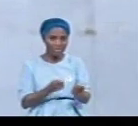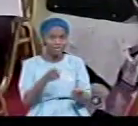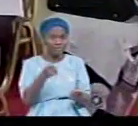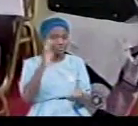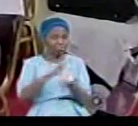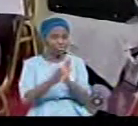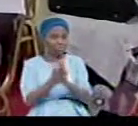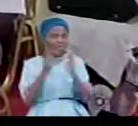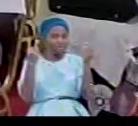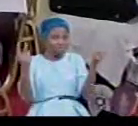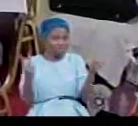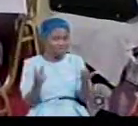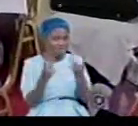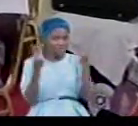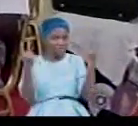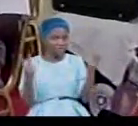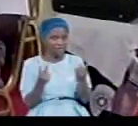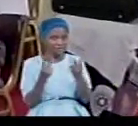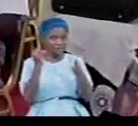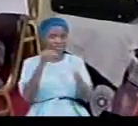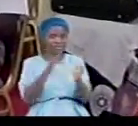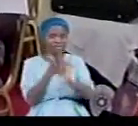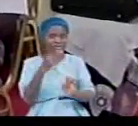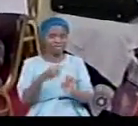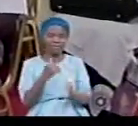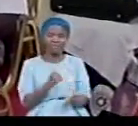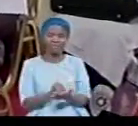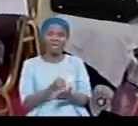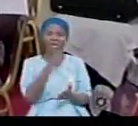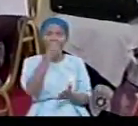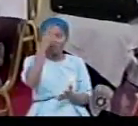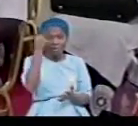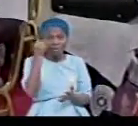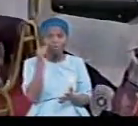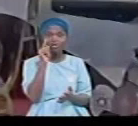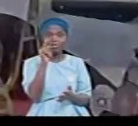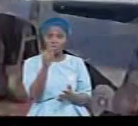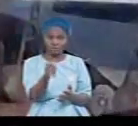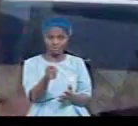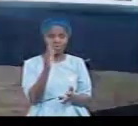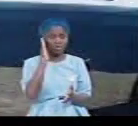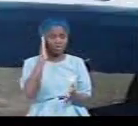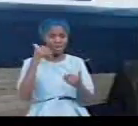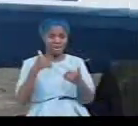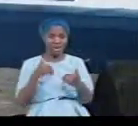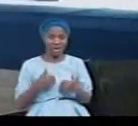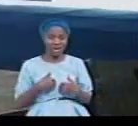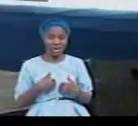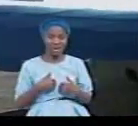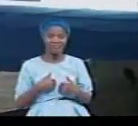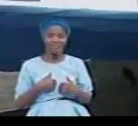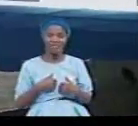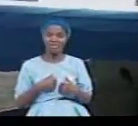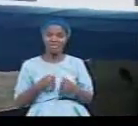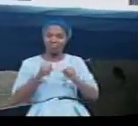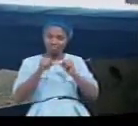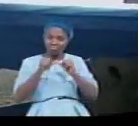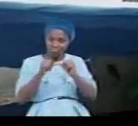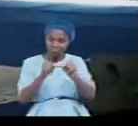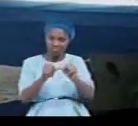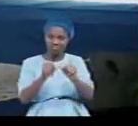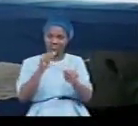in Jesus' name, because you will have importunate